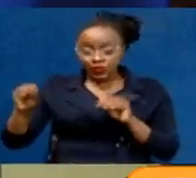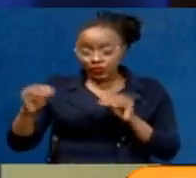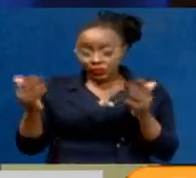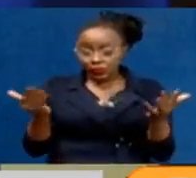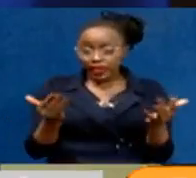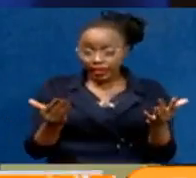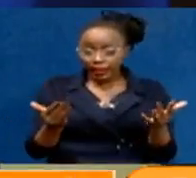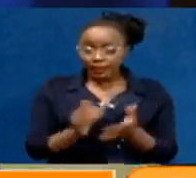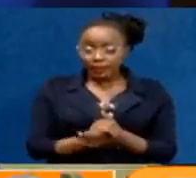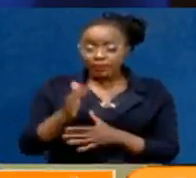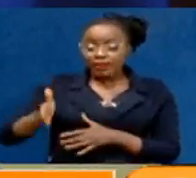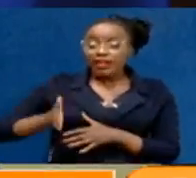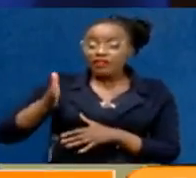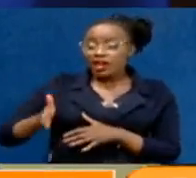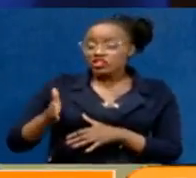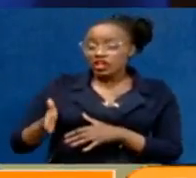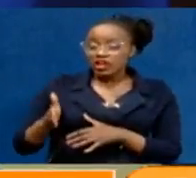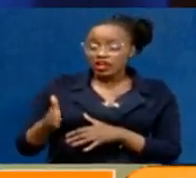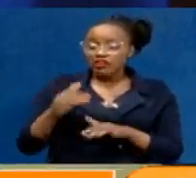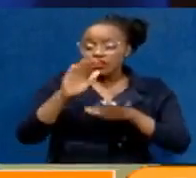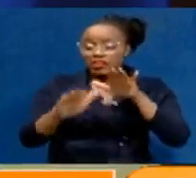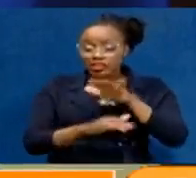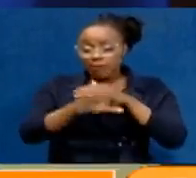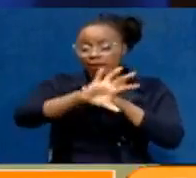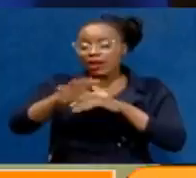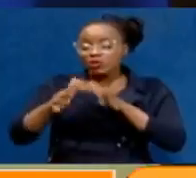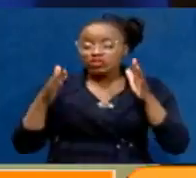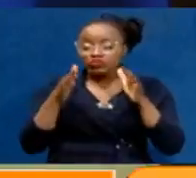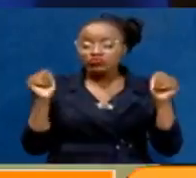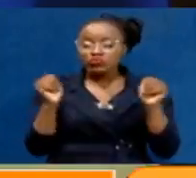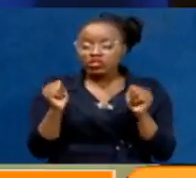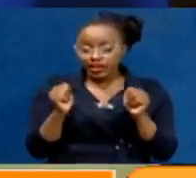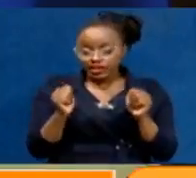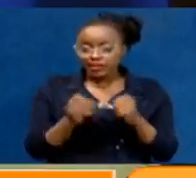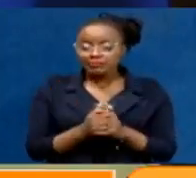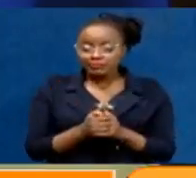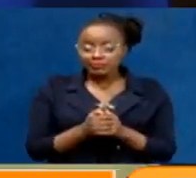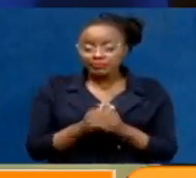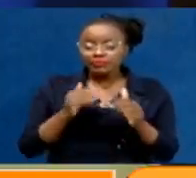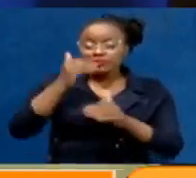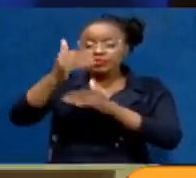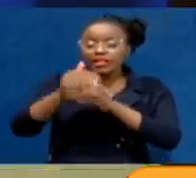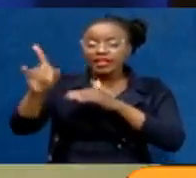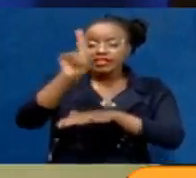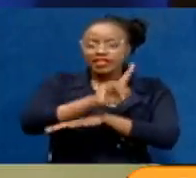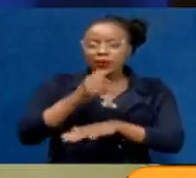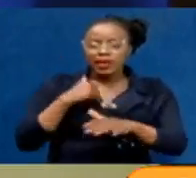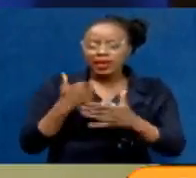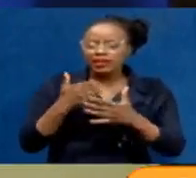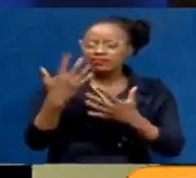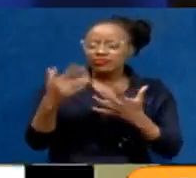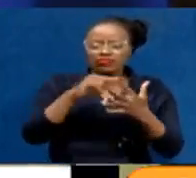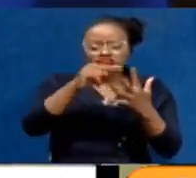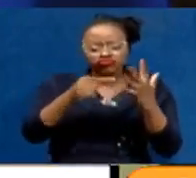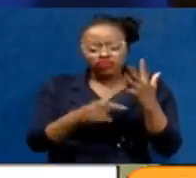to Naivasha sub-county mortuary. The following day, we have taken fingerprints